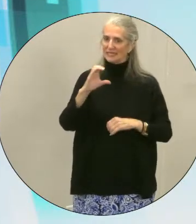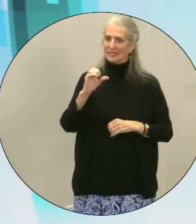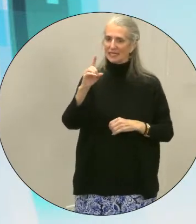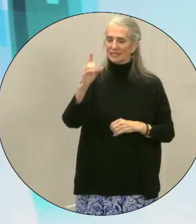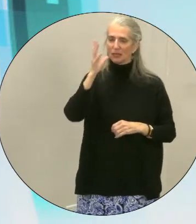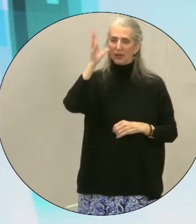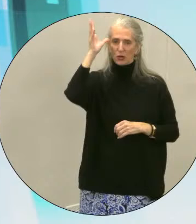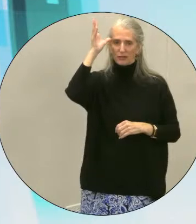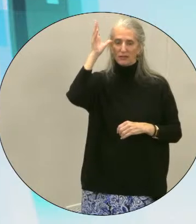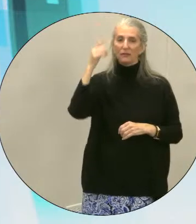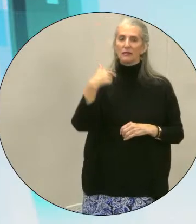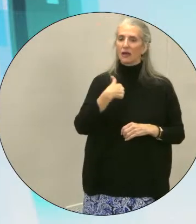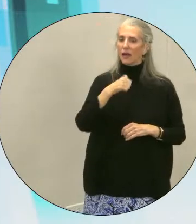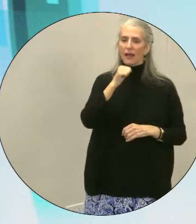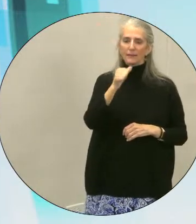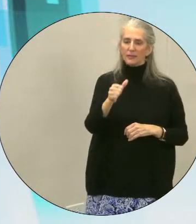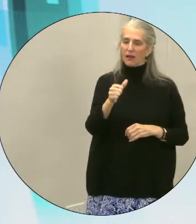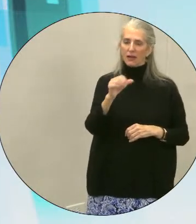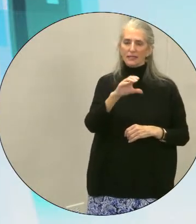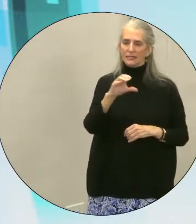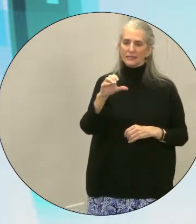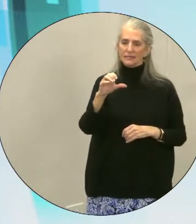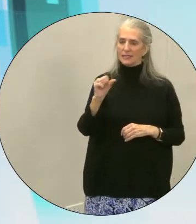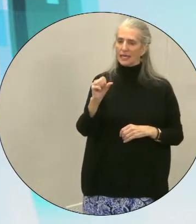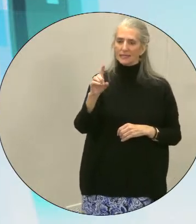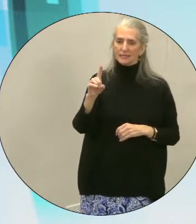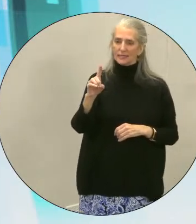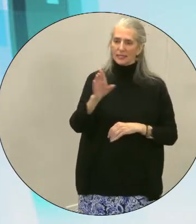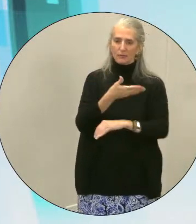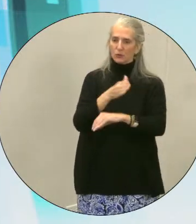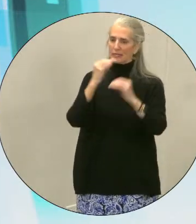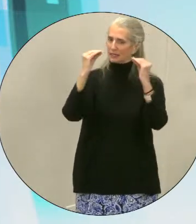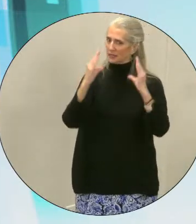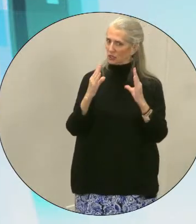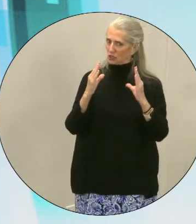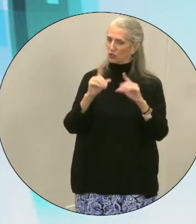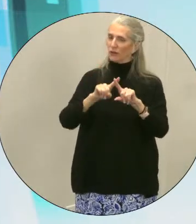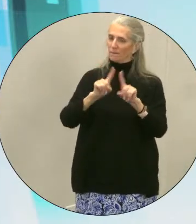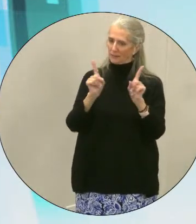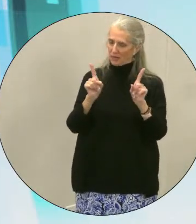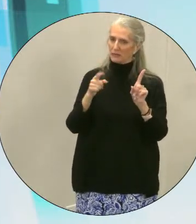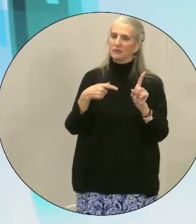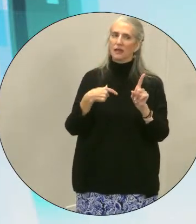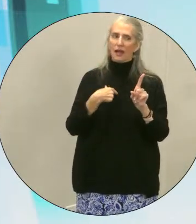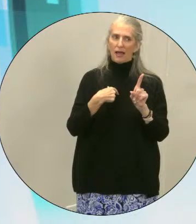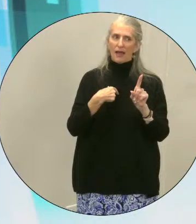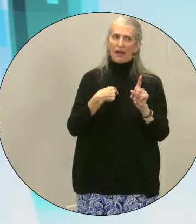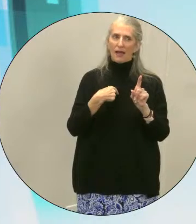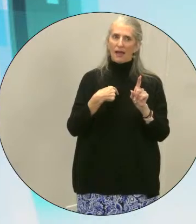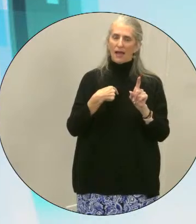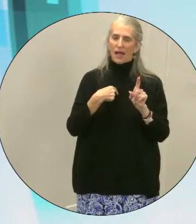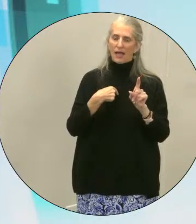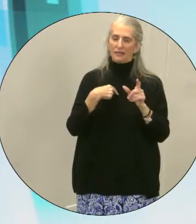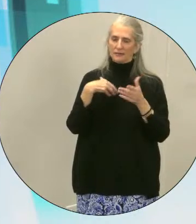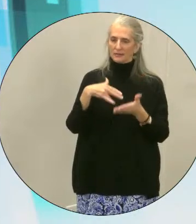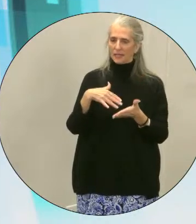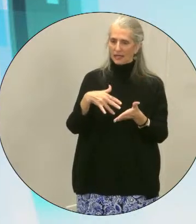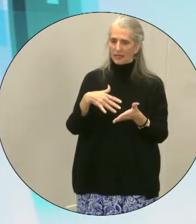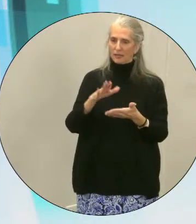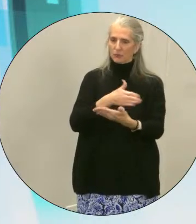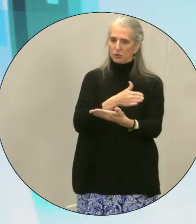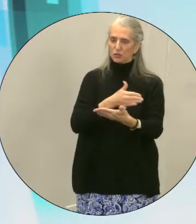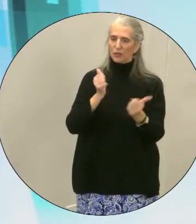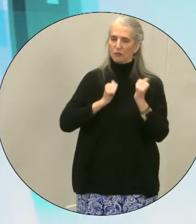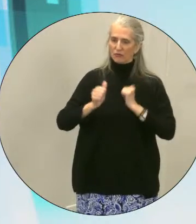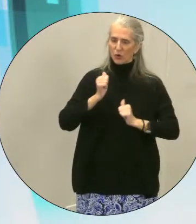parent. I am not a CCSD music teacher, but I studied music